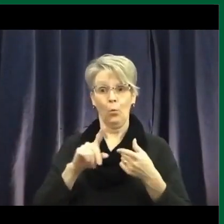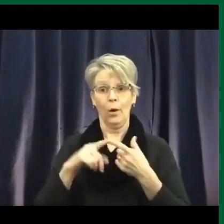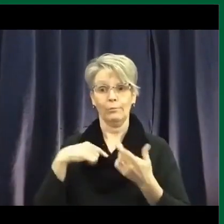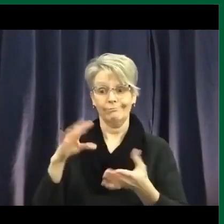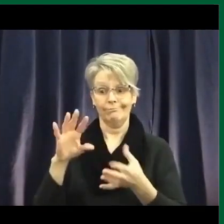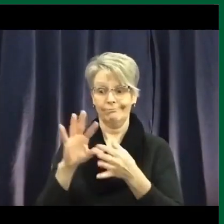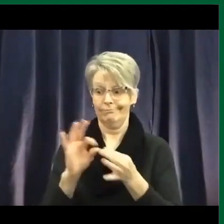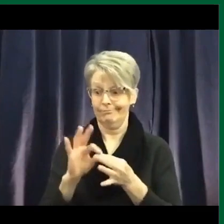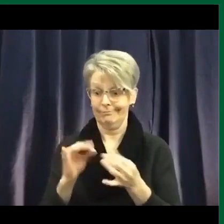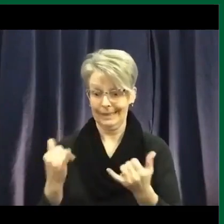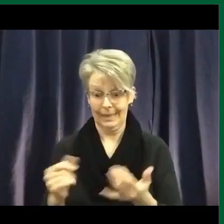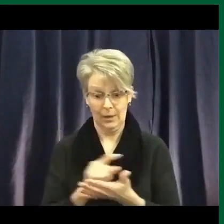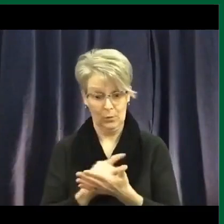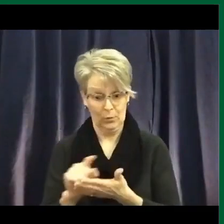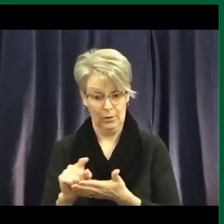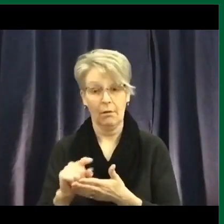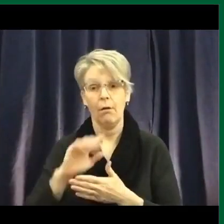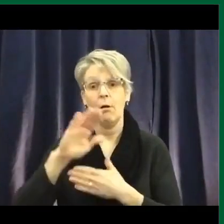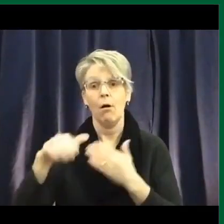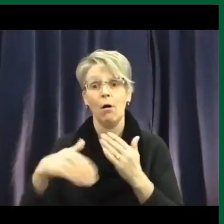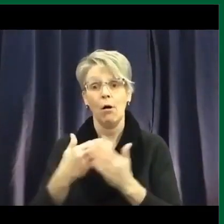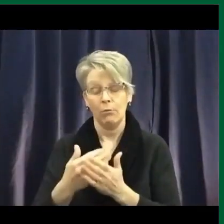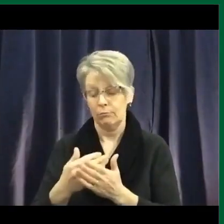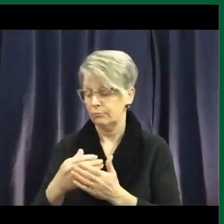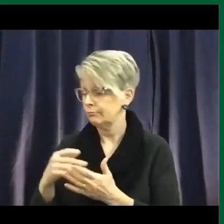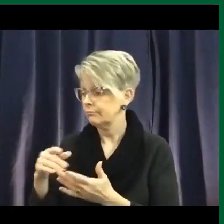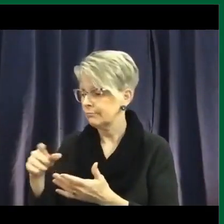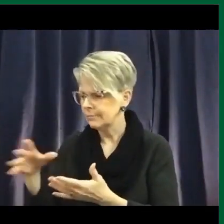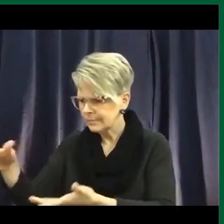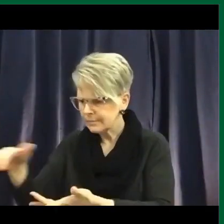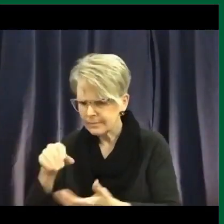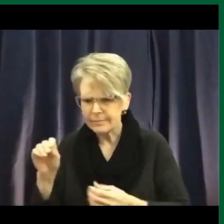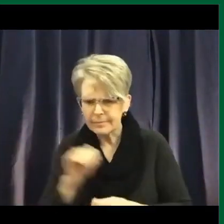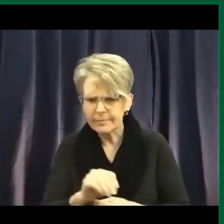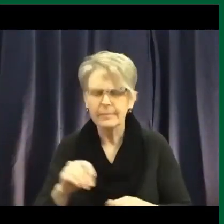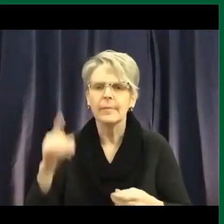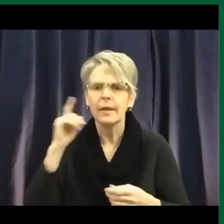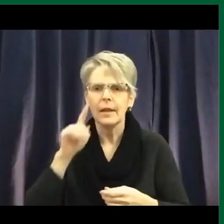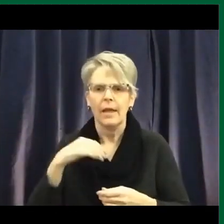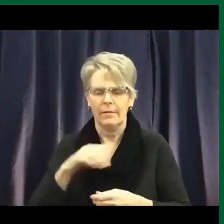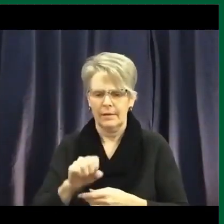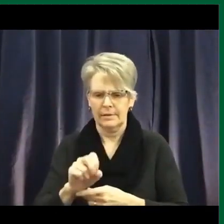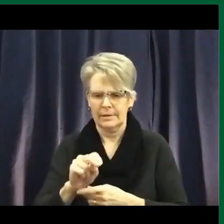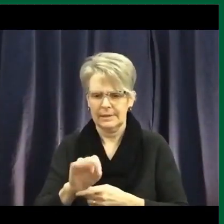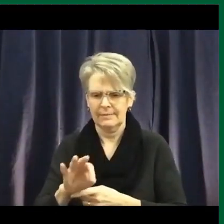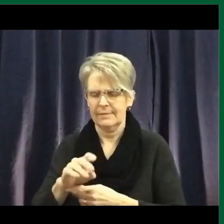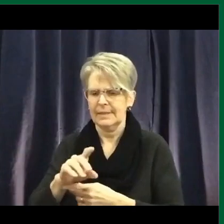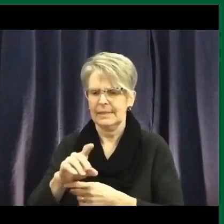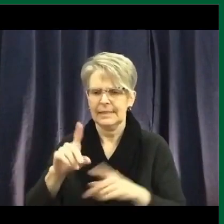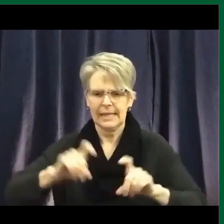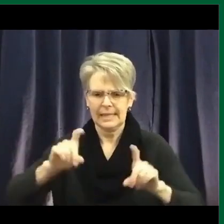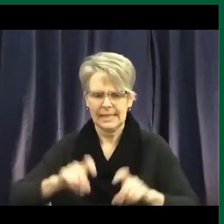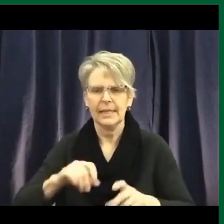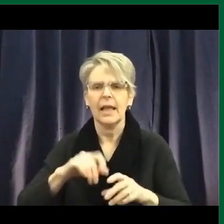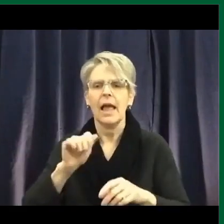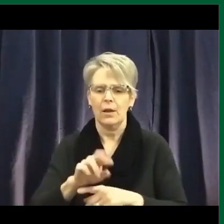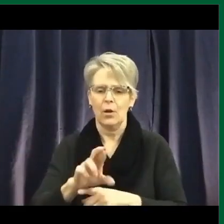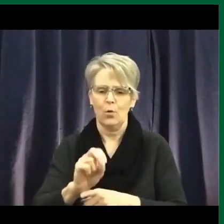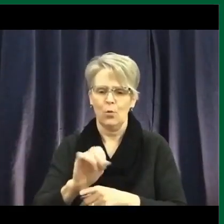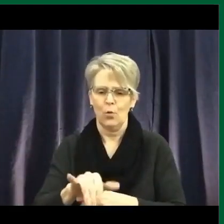week, all samples coming to Royal Roundup Provincial Lab will be screened for SNP testing. So that will give us a better picture of,